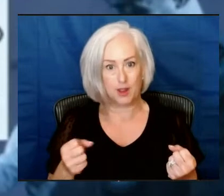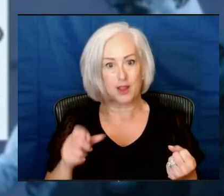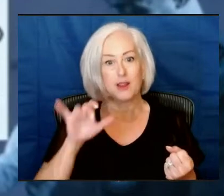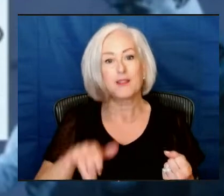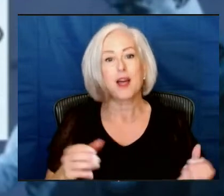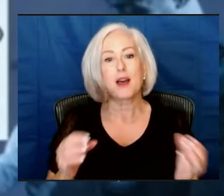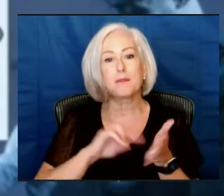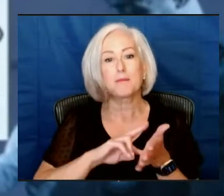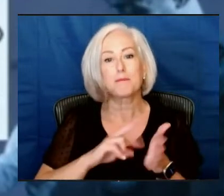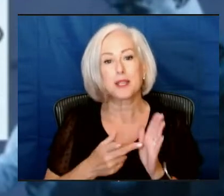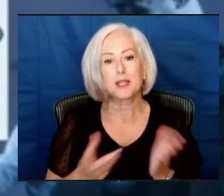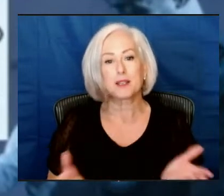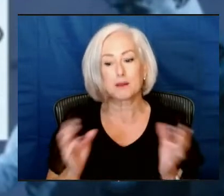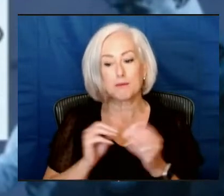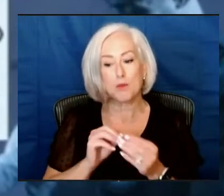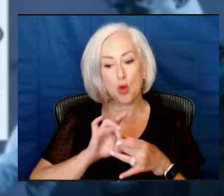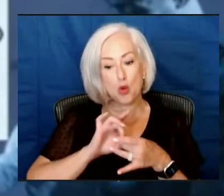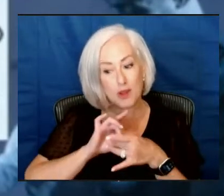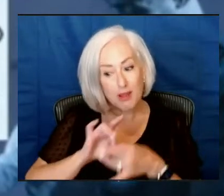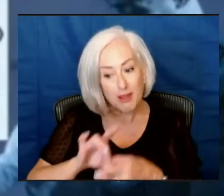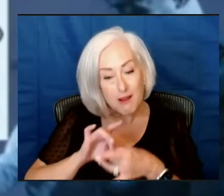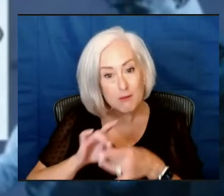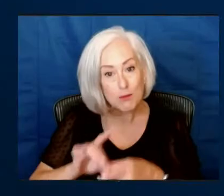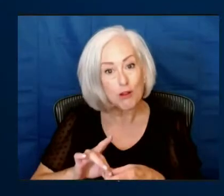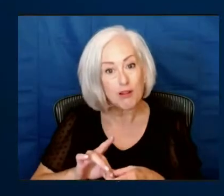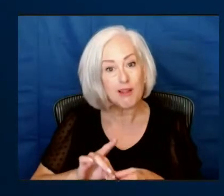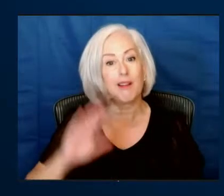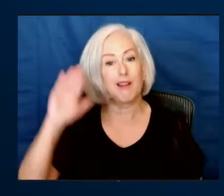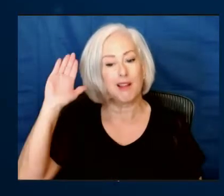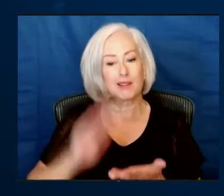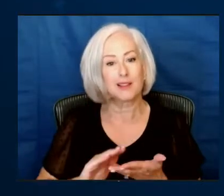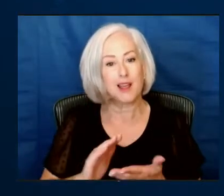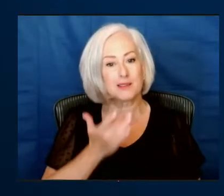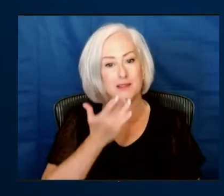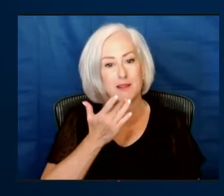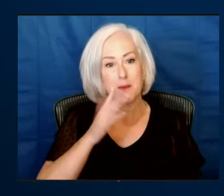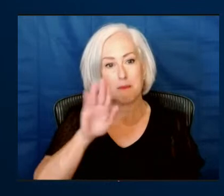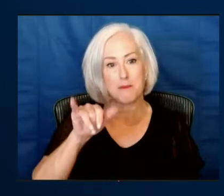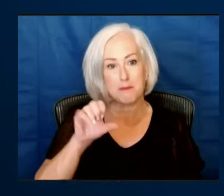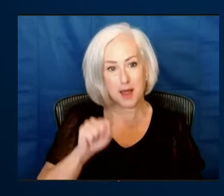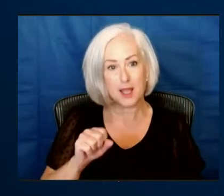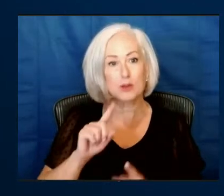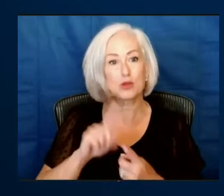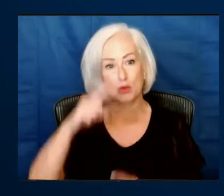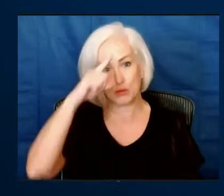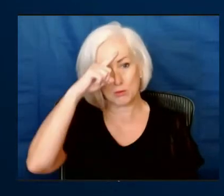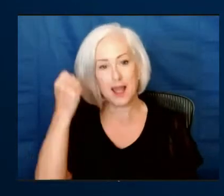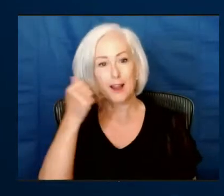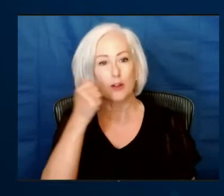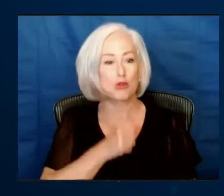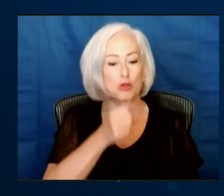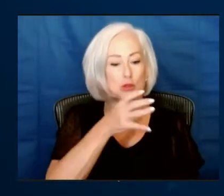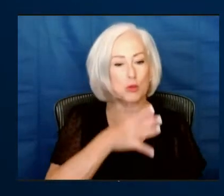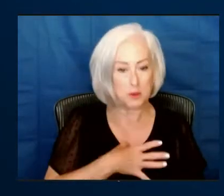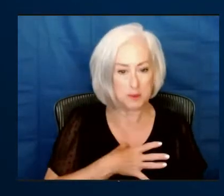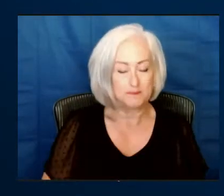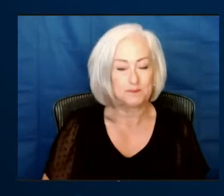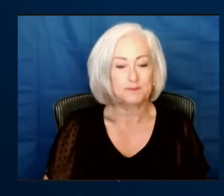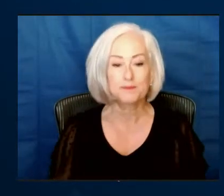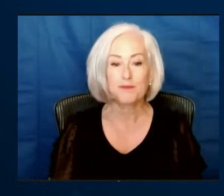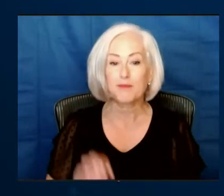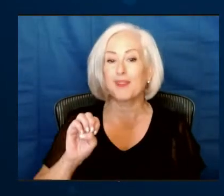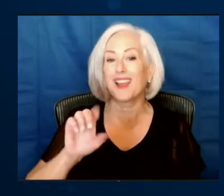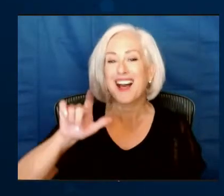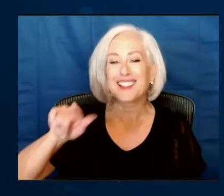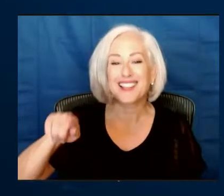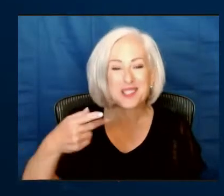and less biased to Black girls and Black women. Thank you. Okay, Elizabeth, I'm going to say this first. Pronounce your last